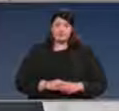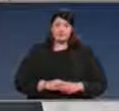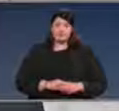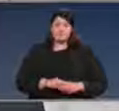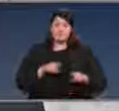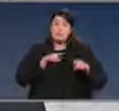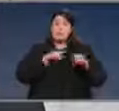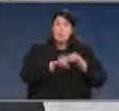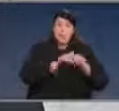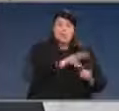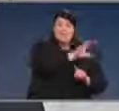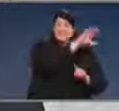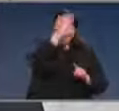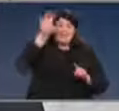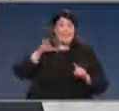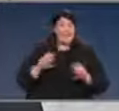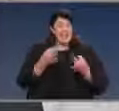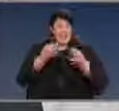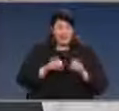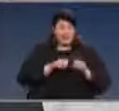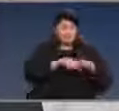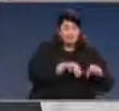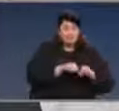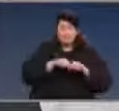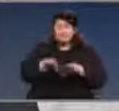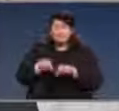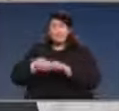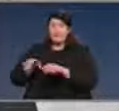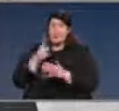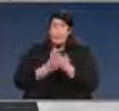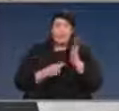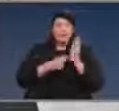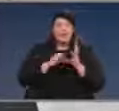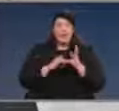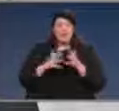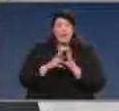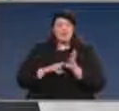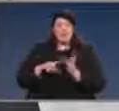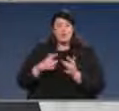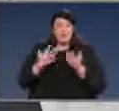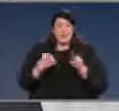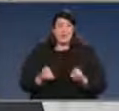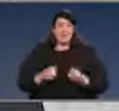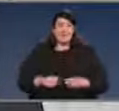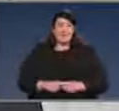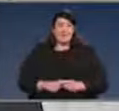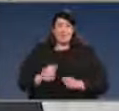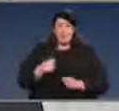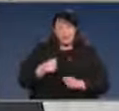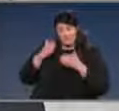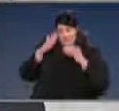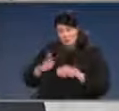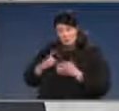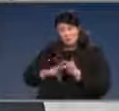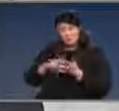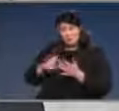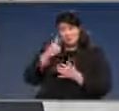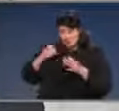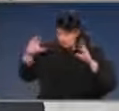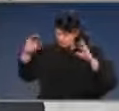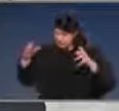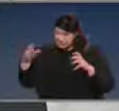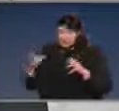spot at the moment, and our absolute focus now is to continue to work, particularly with Victoria, to get back